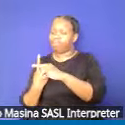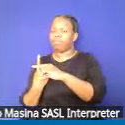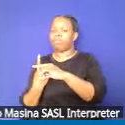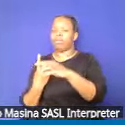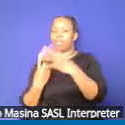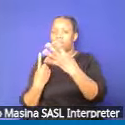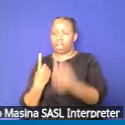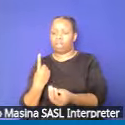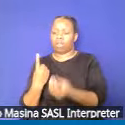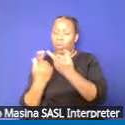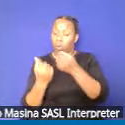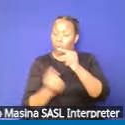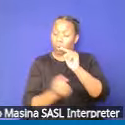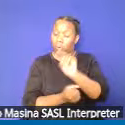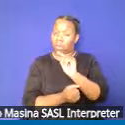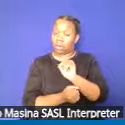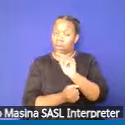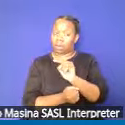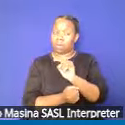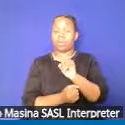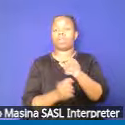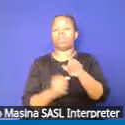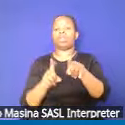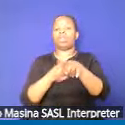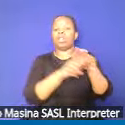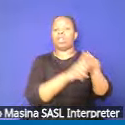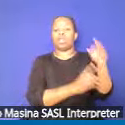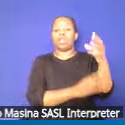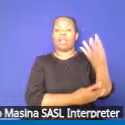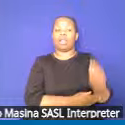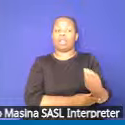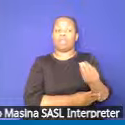and having actually